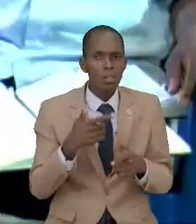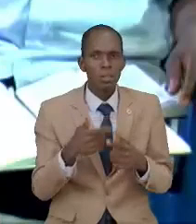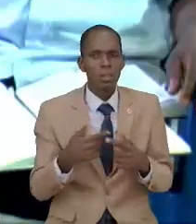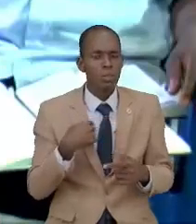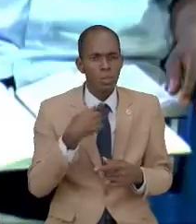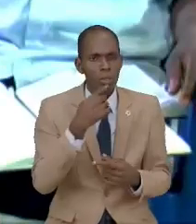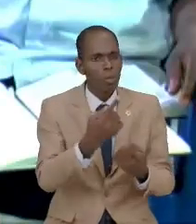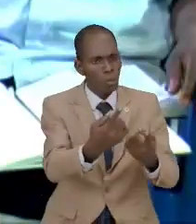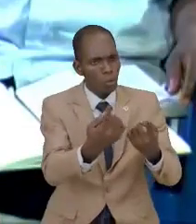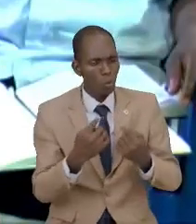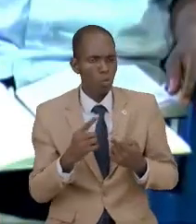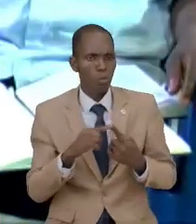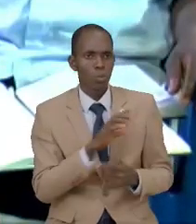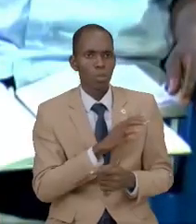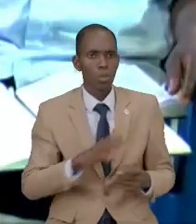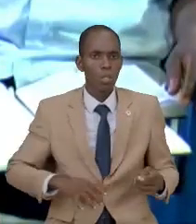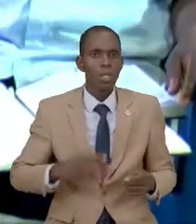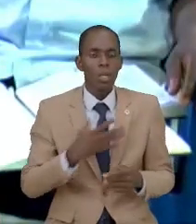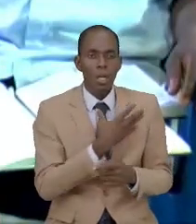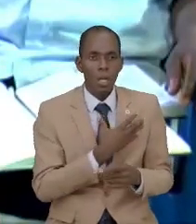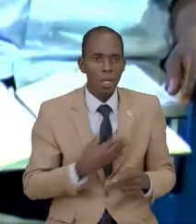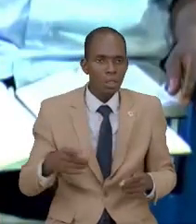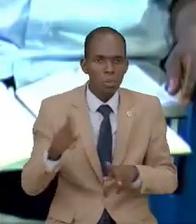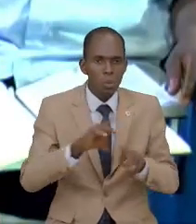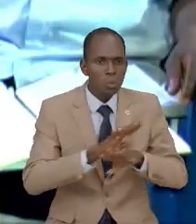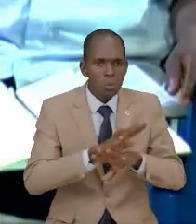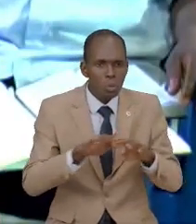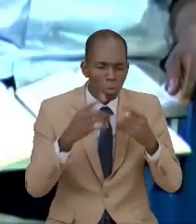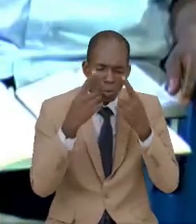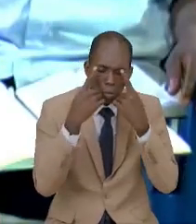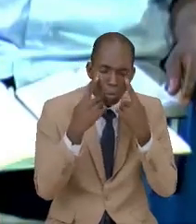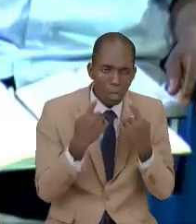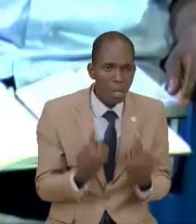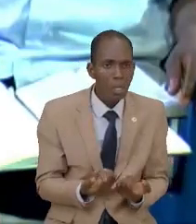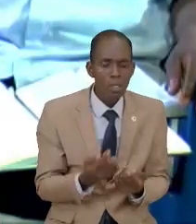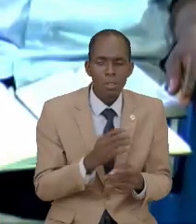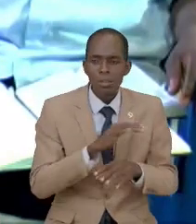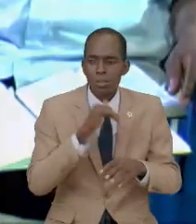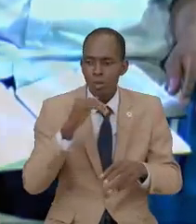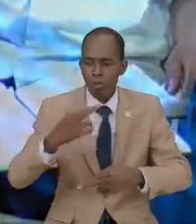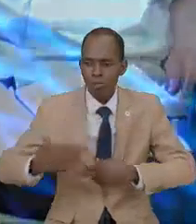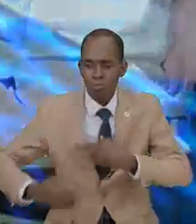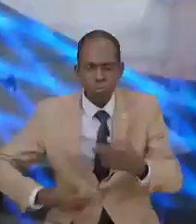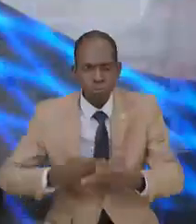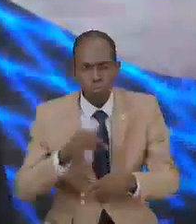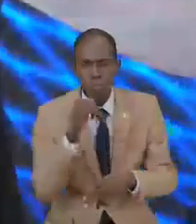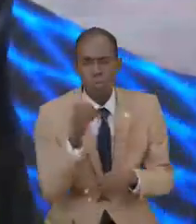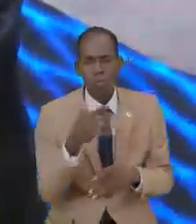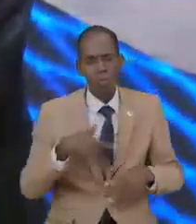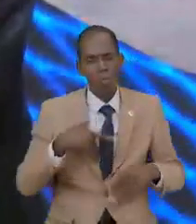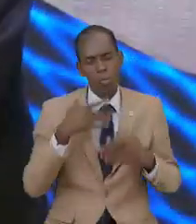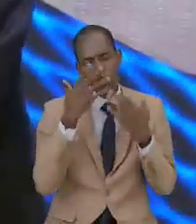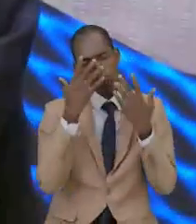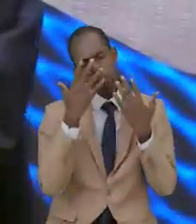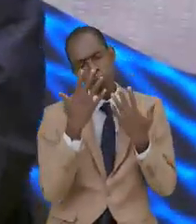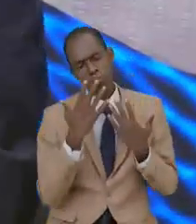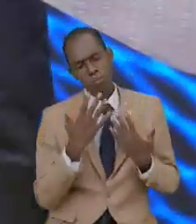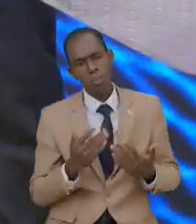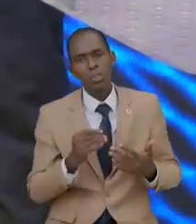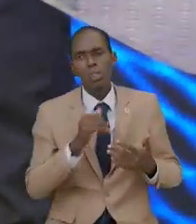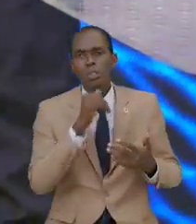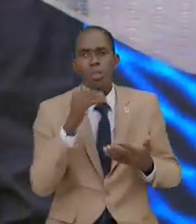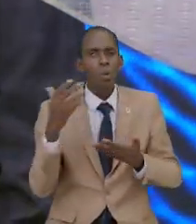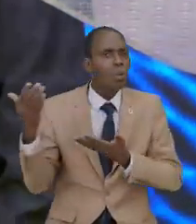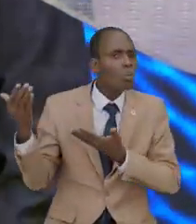to Christ, and they don't cry, they don't roll on the ground, they don't feel sorry, they don't bring the remembrance of all